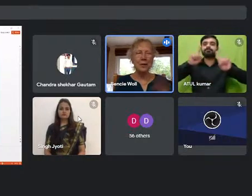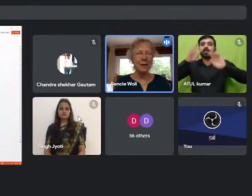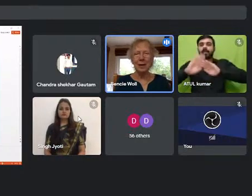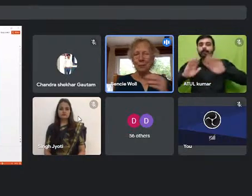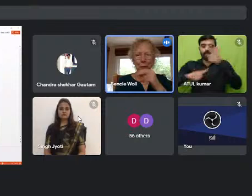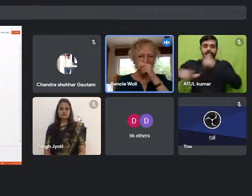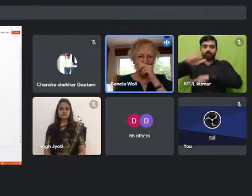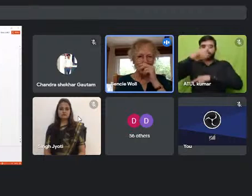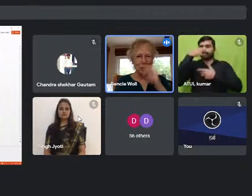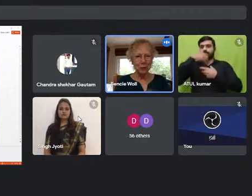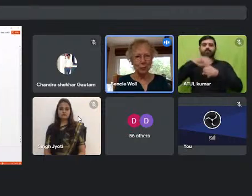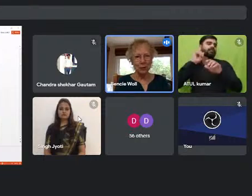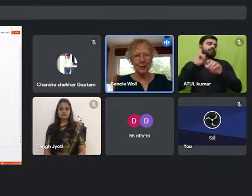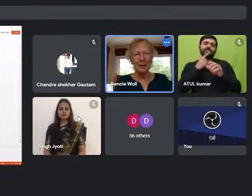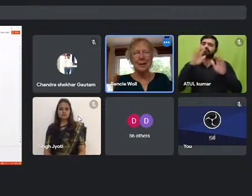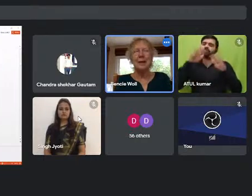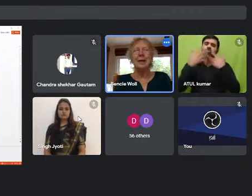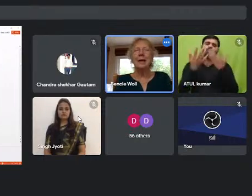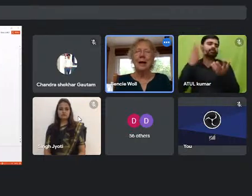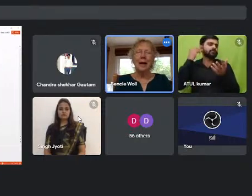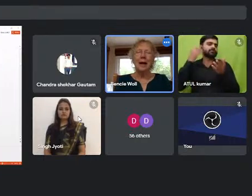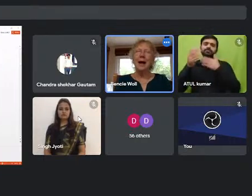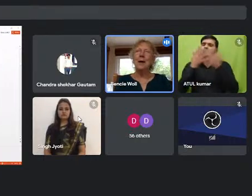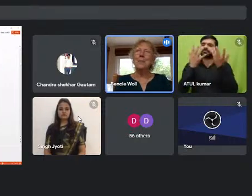language, whether they're deaf or hearing children.